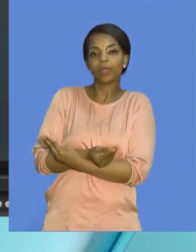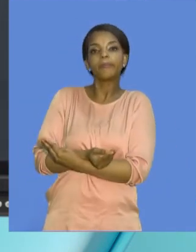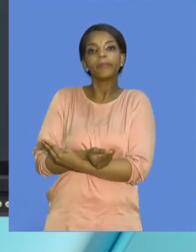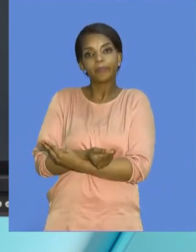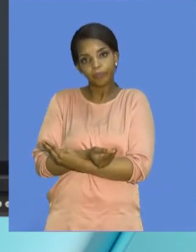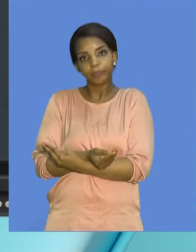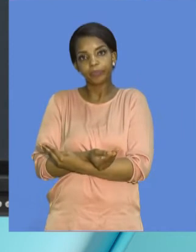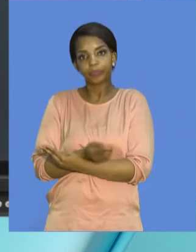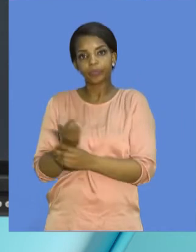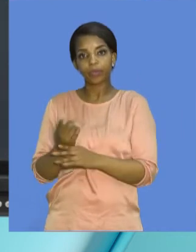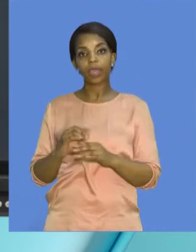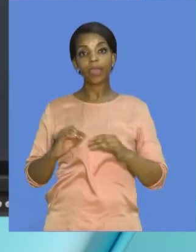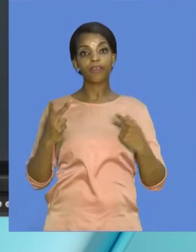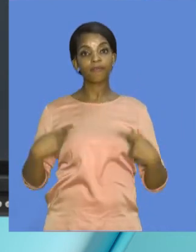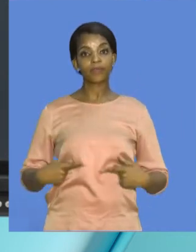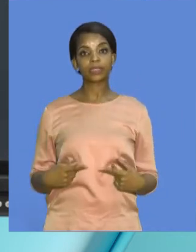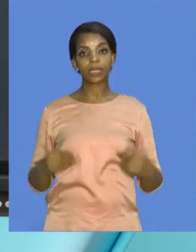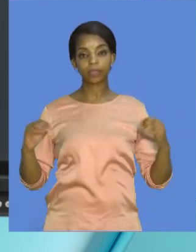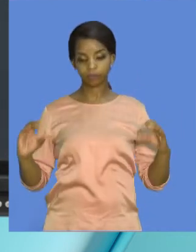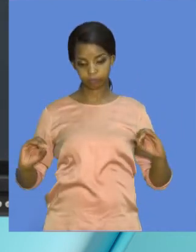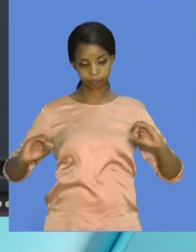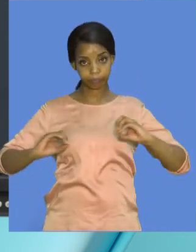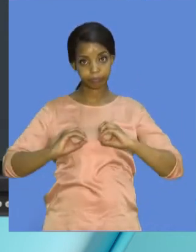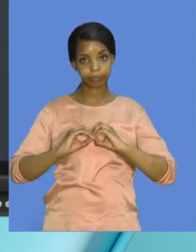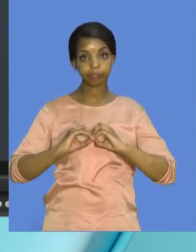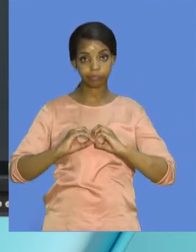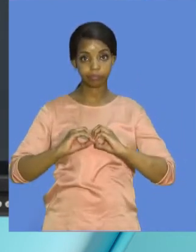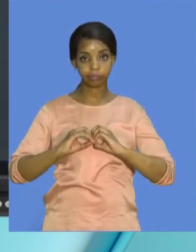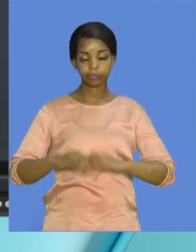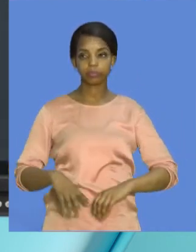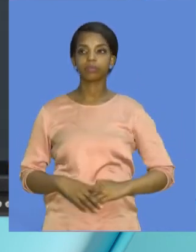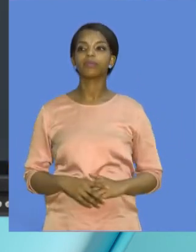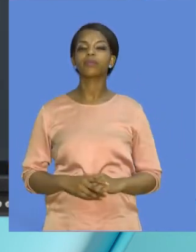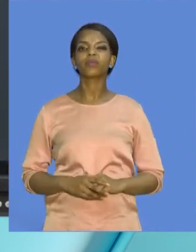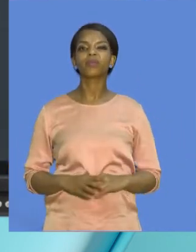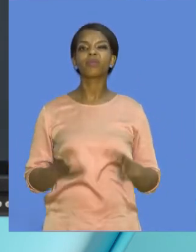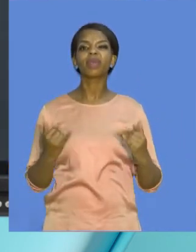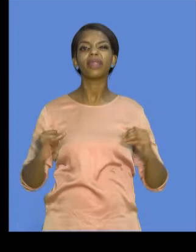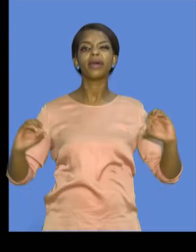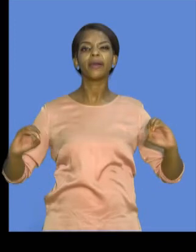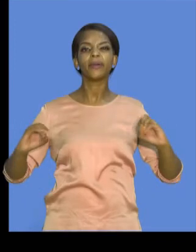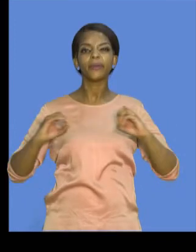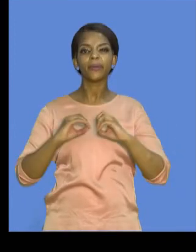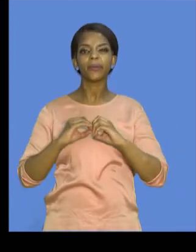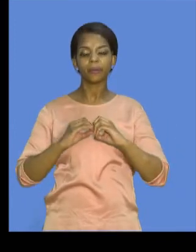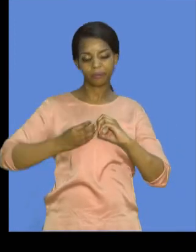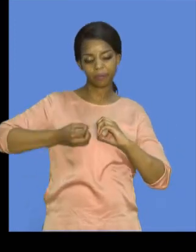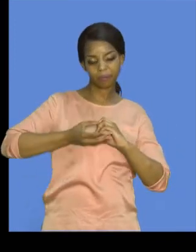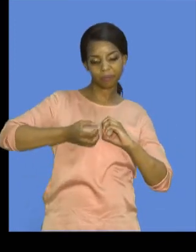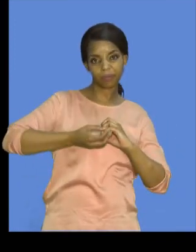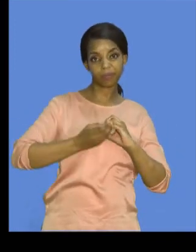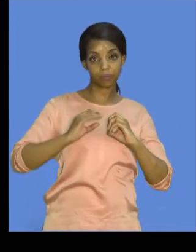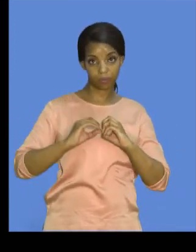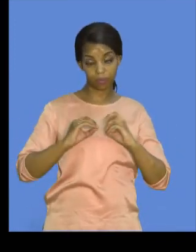that contact or the physical properties that we earlier referred to, right? So the transfer of electrons occurs. But